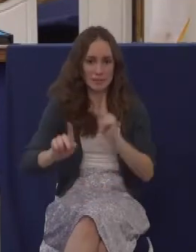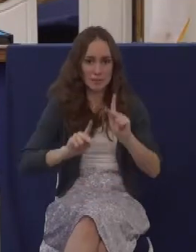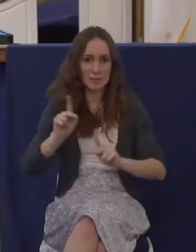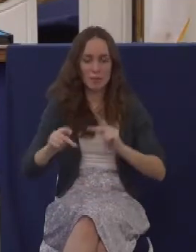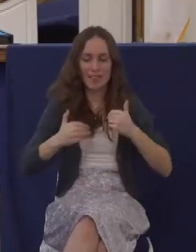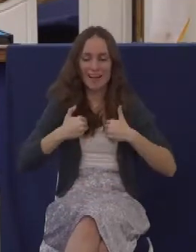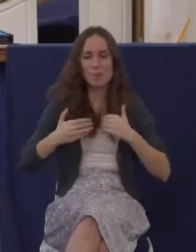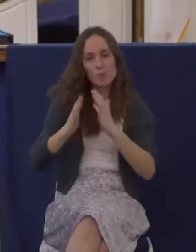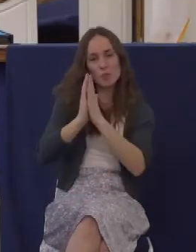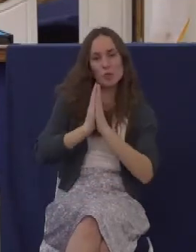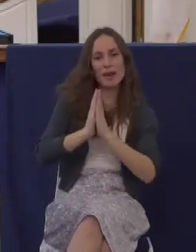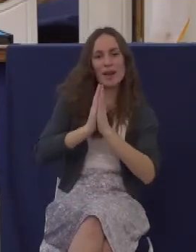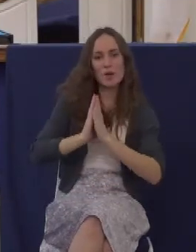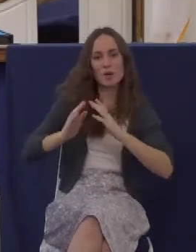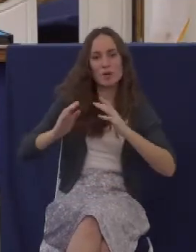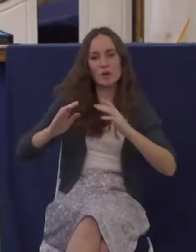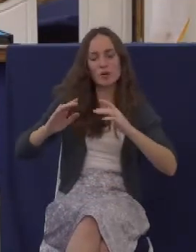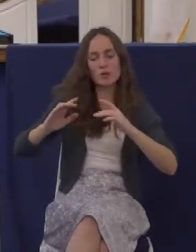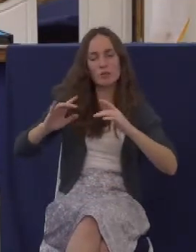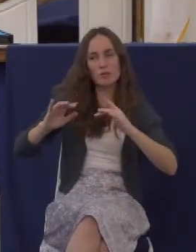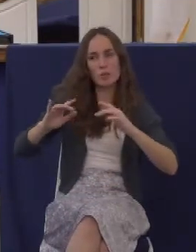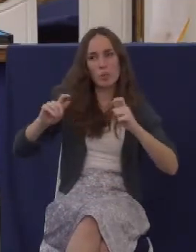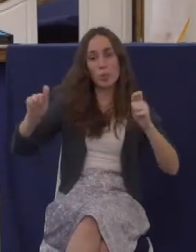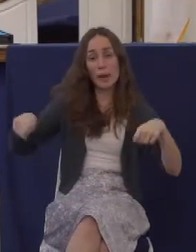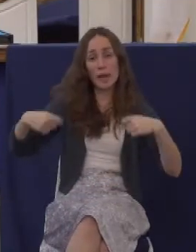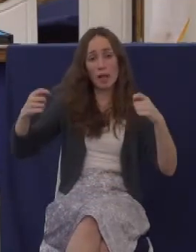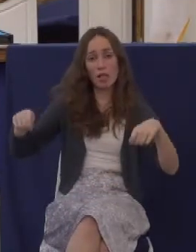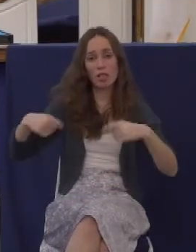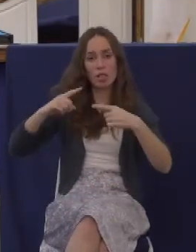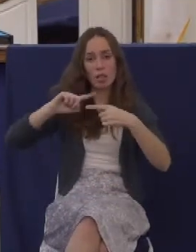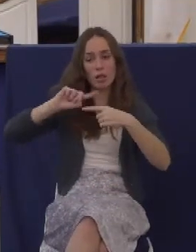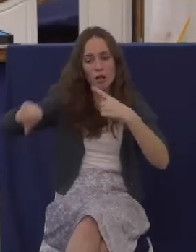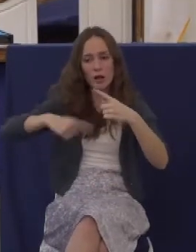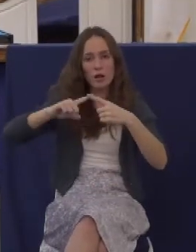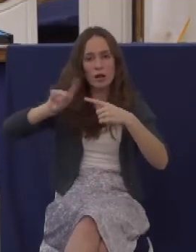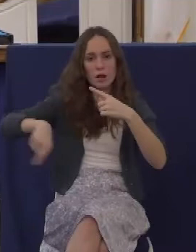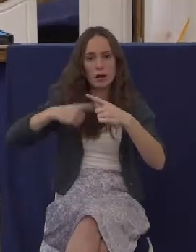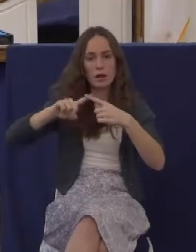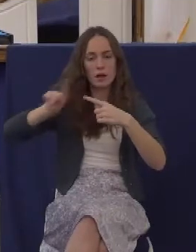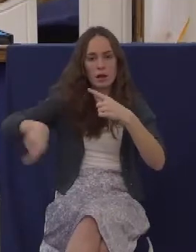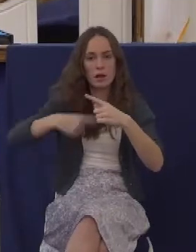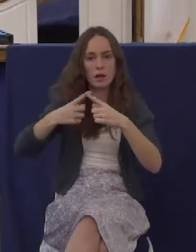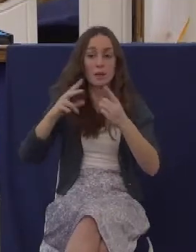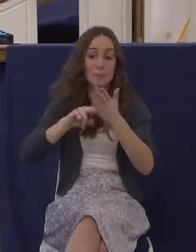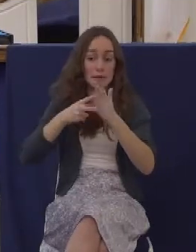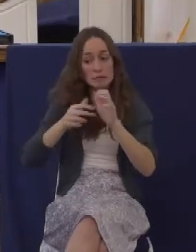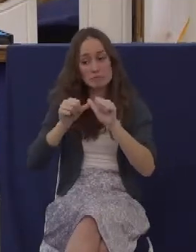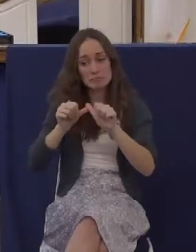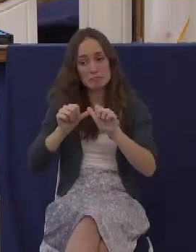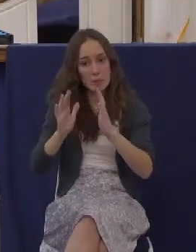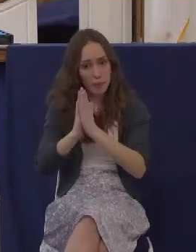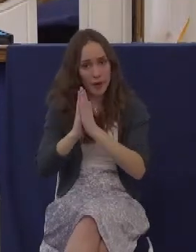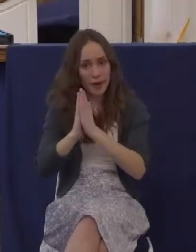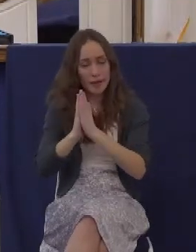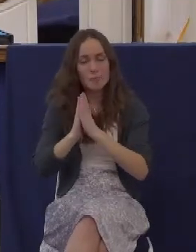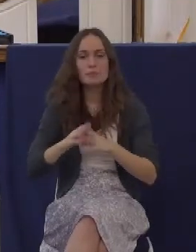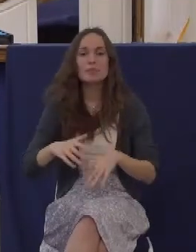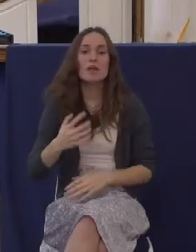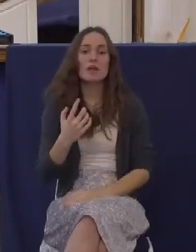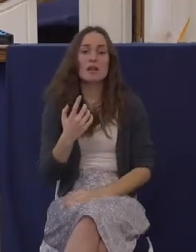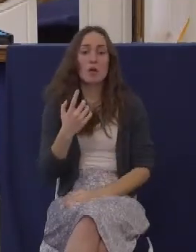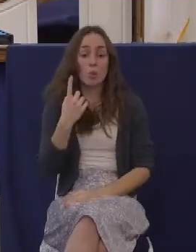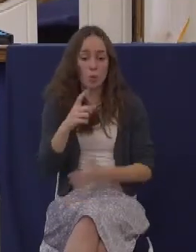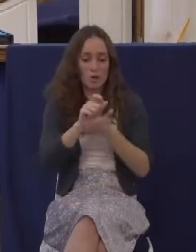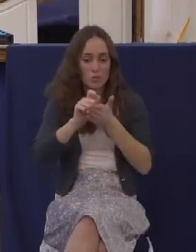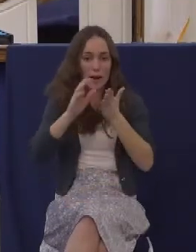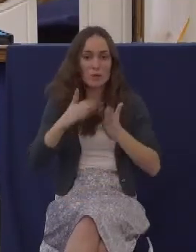you're constantly praying to God. That's what it had devolved to back then. One writer noted, ancient rabbis maintained that the longer